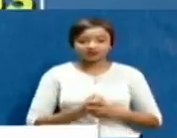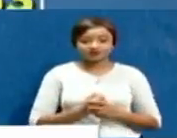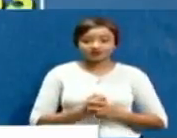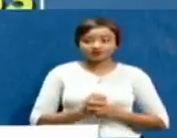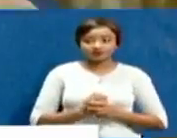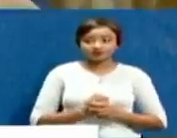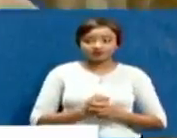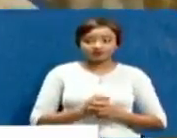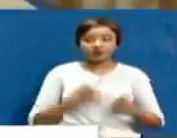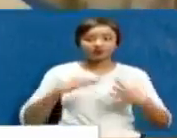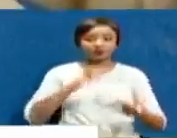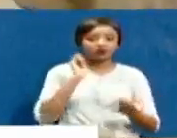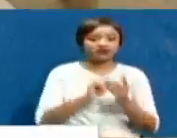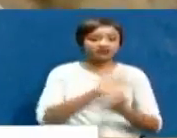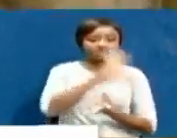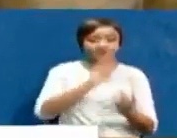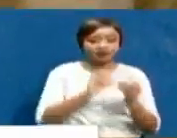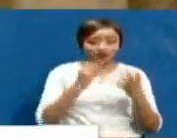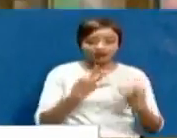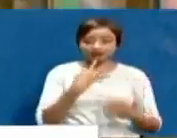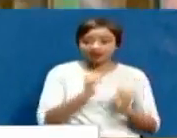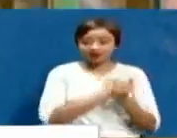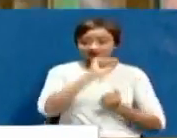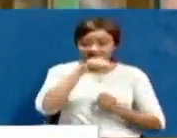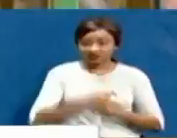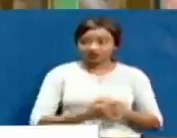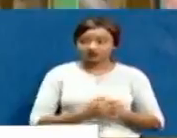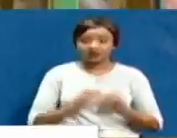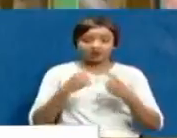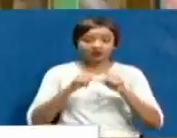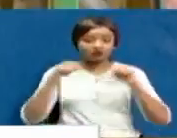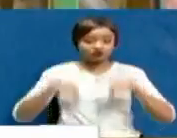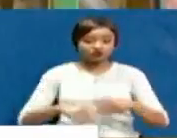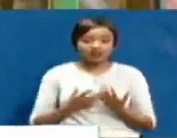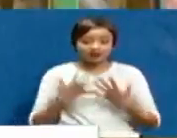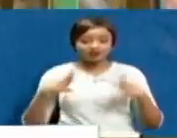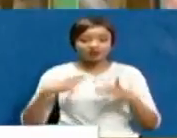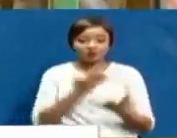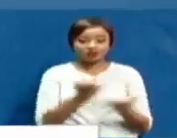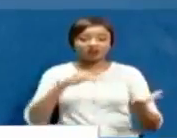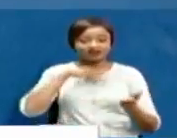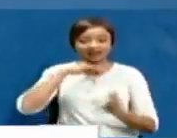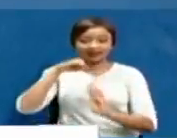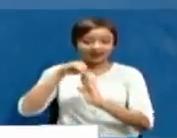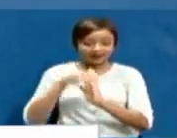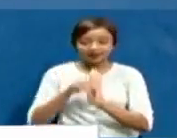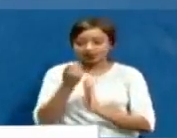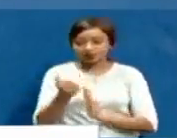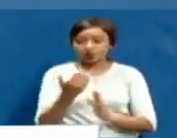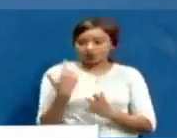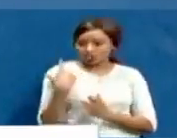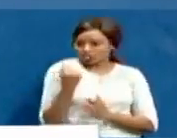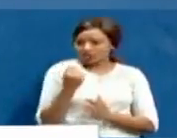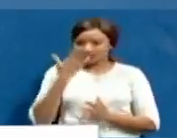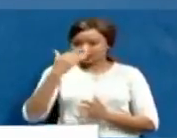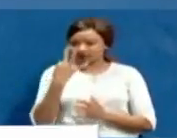315,723 samples tested. It was, however, a day of a little relief when the country recorded a drop in the number of fatalities. Unlike the last